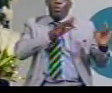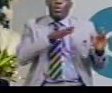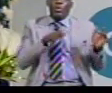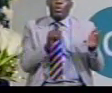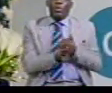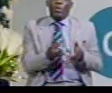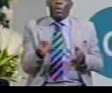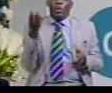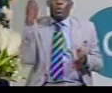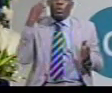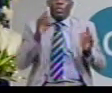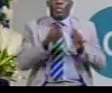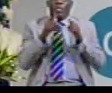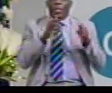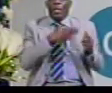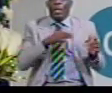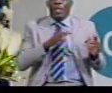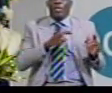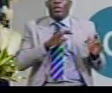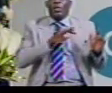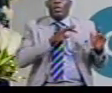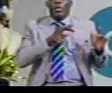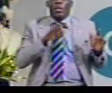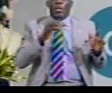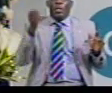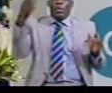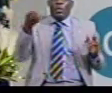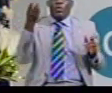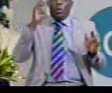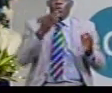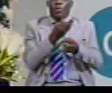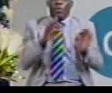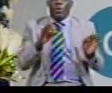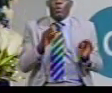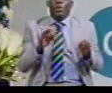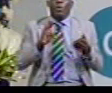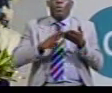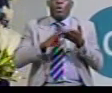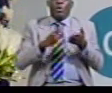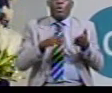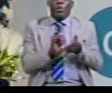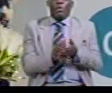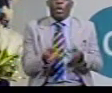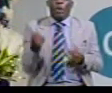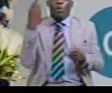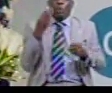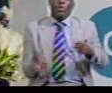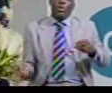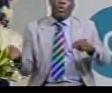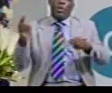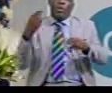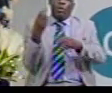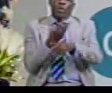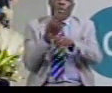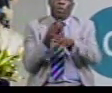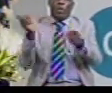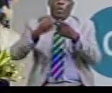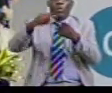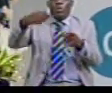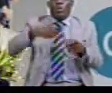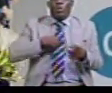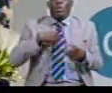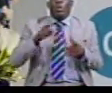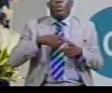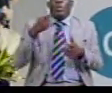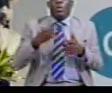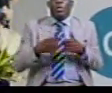free. Pardon there was multiplied to me. There, my burdened soul found